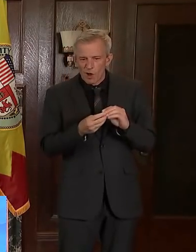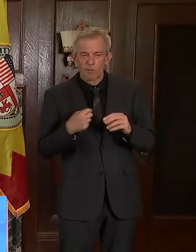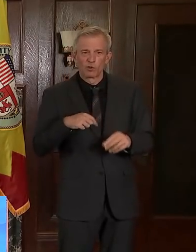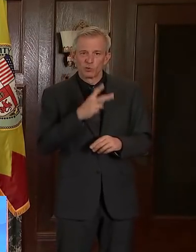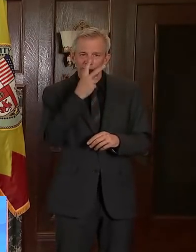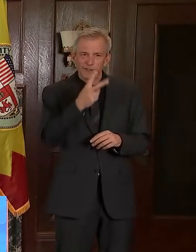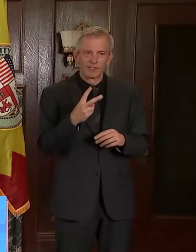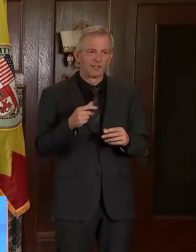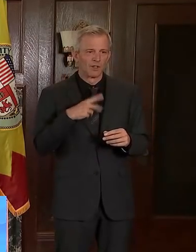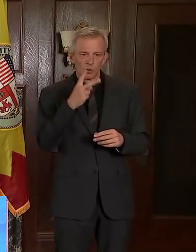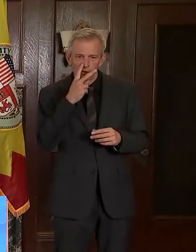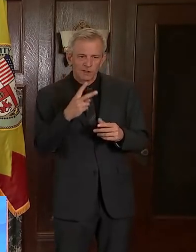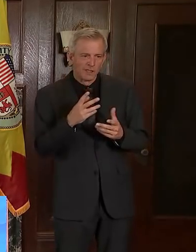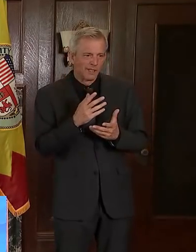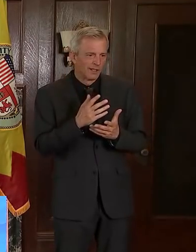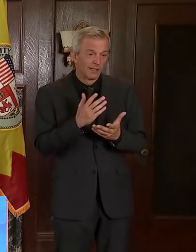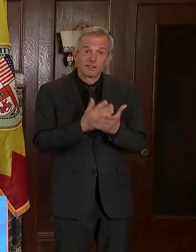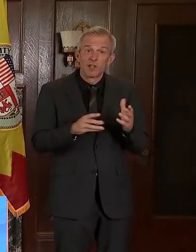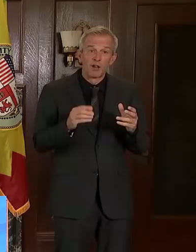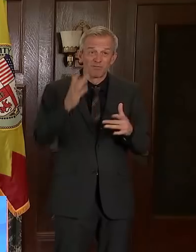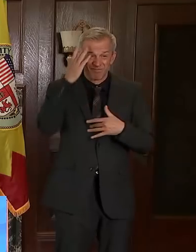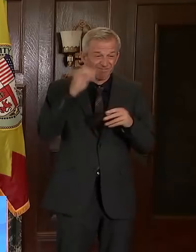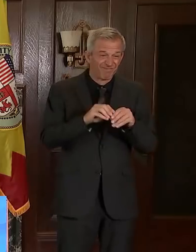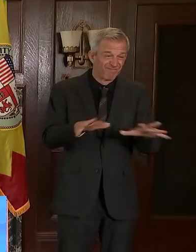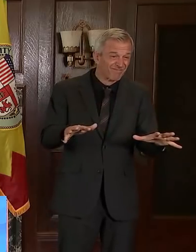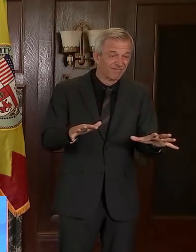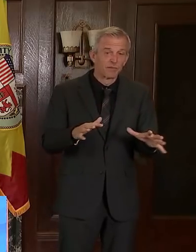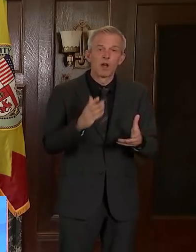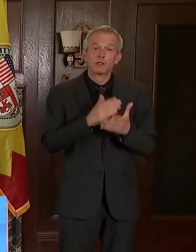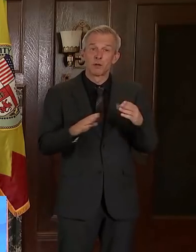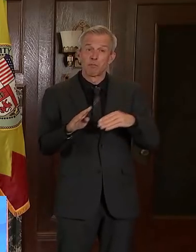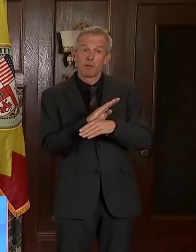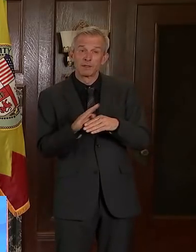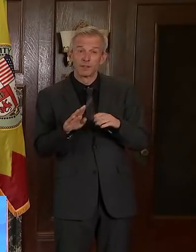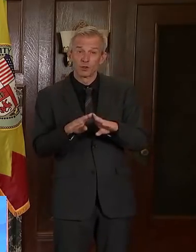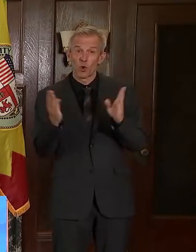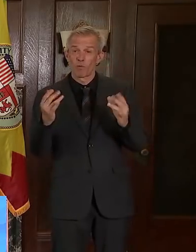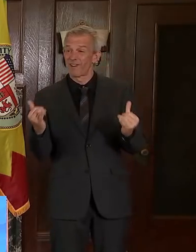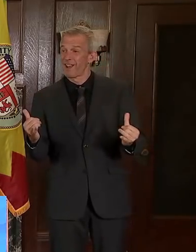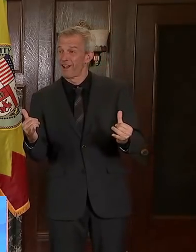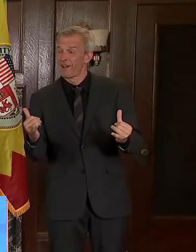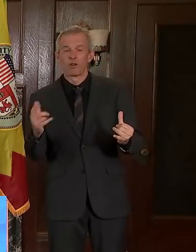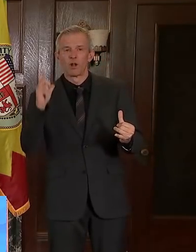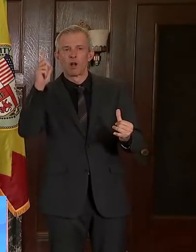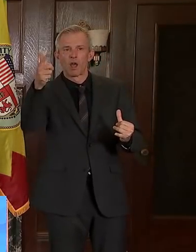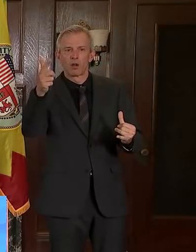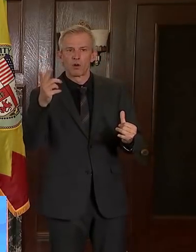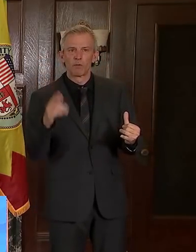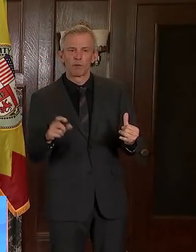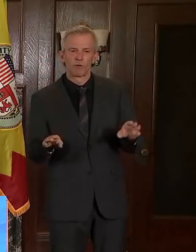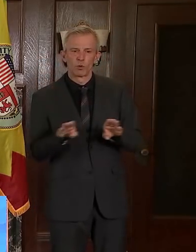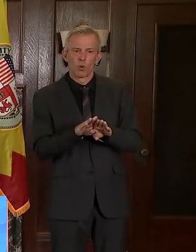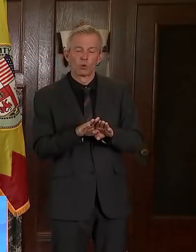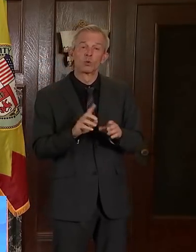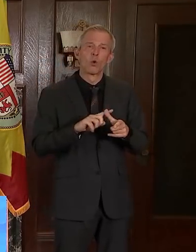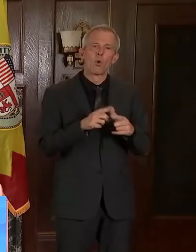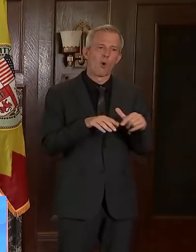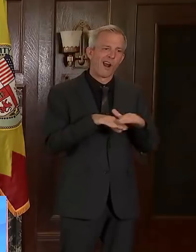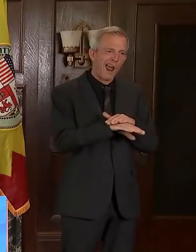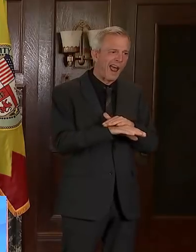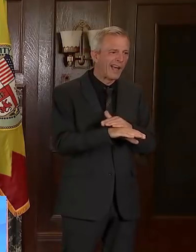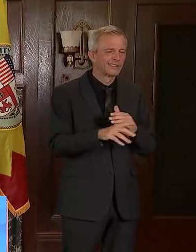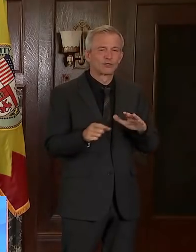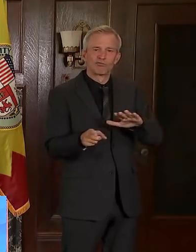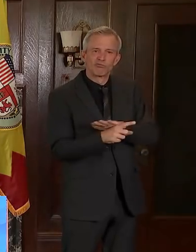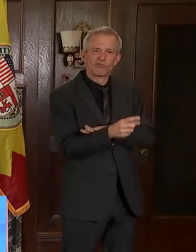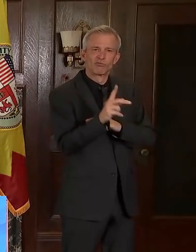step back and that businesses that might be allowed to open now might find themselves closed again, or access to public spaces will again be